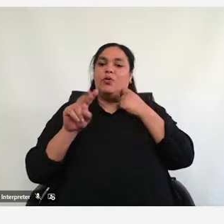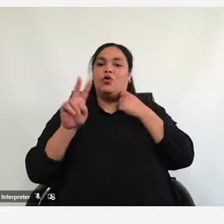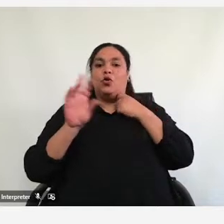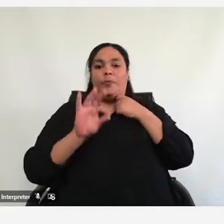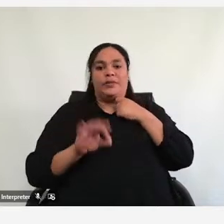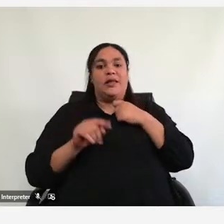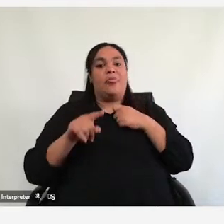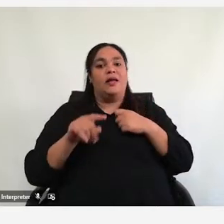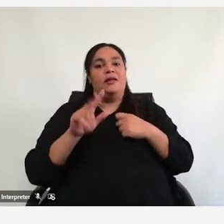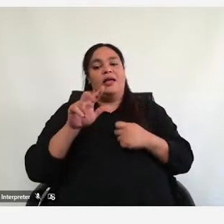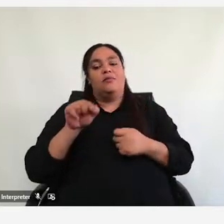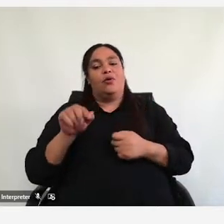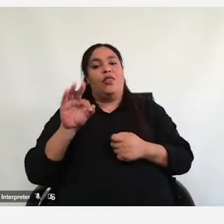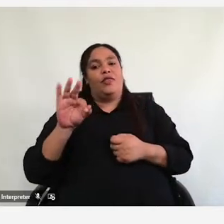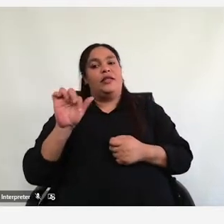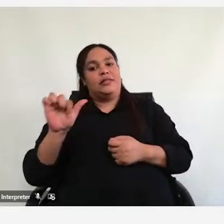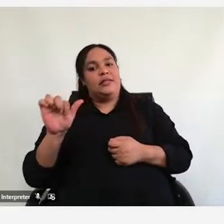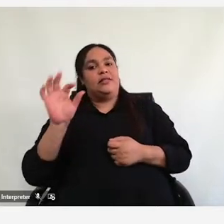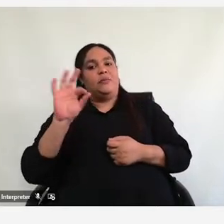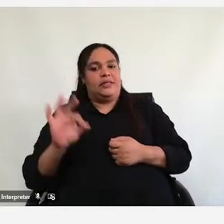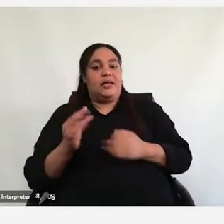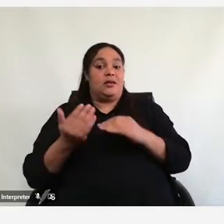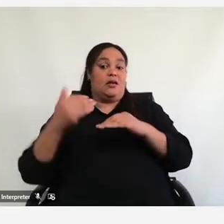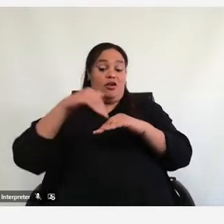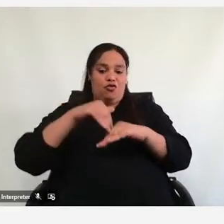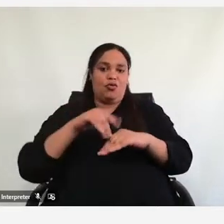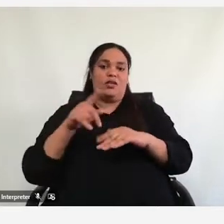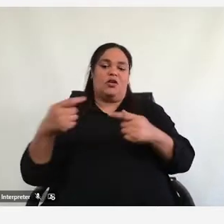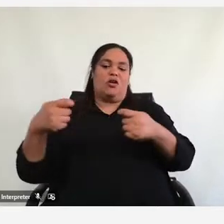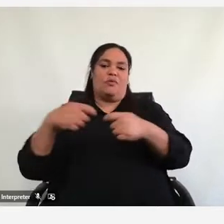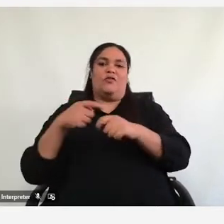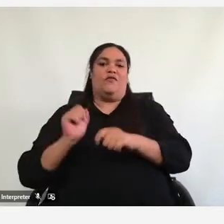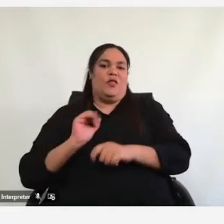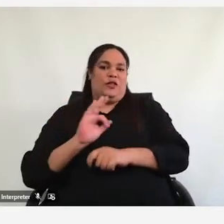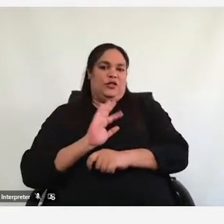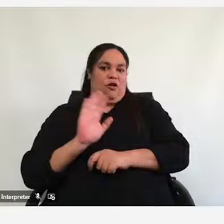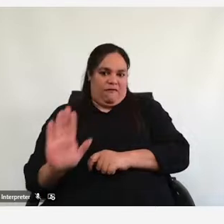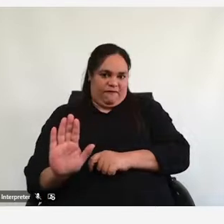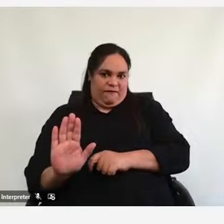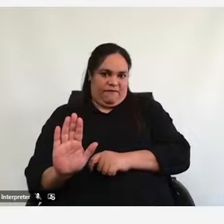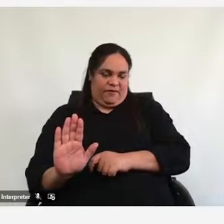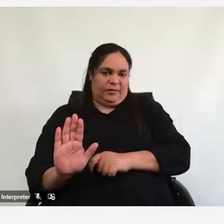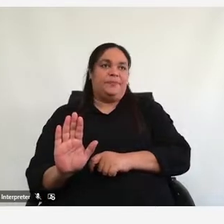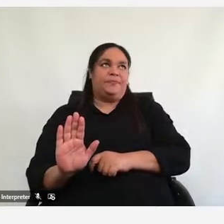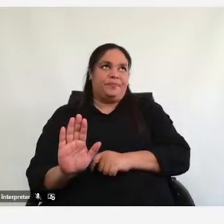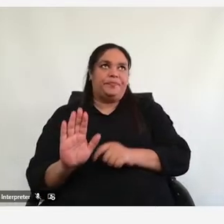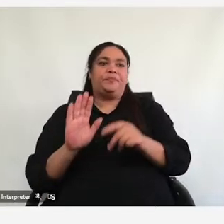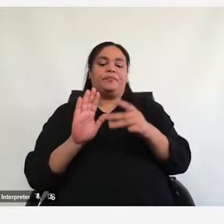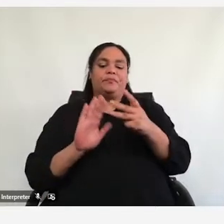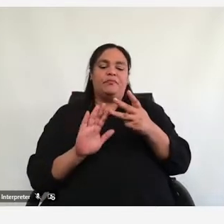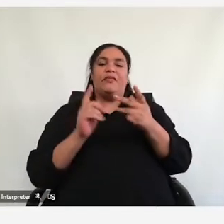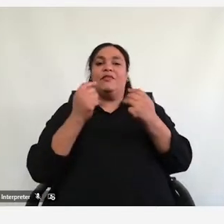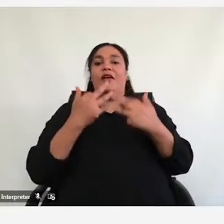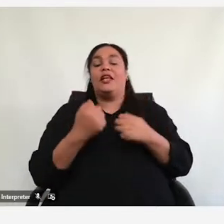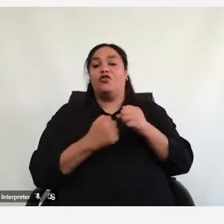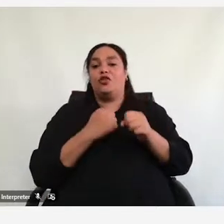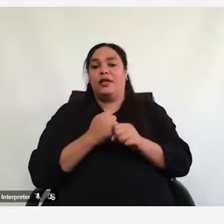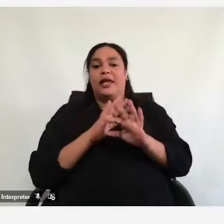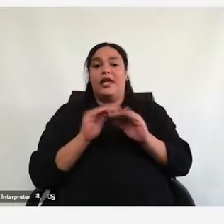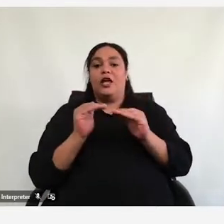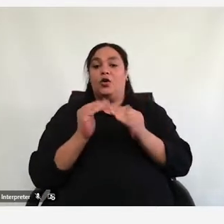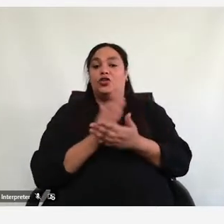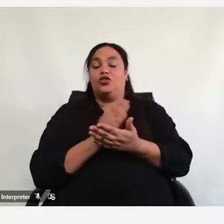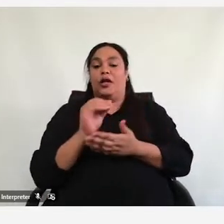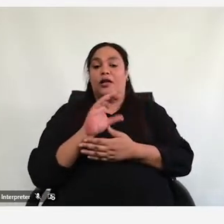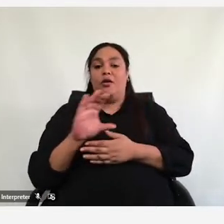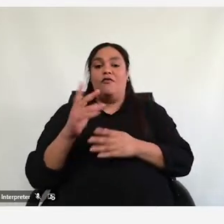is an 8.36% increase in compensation of employees. And in the financial year, the equitable share allocated